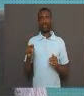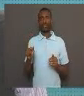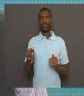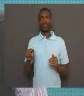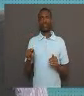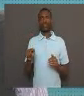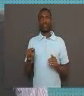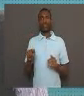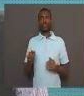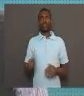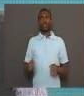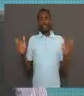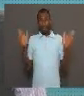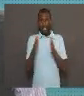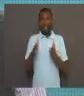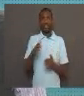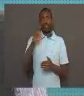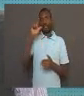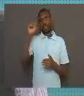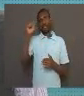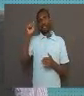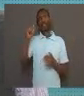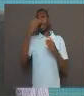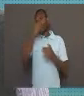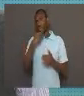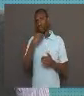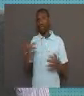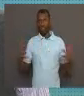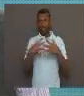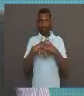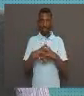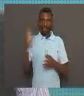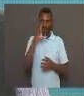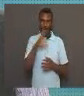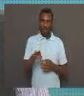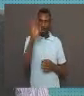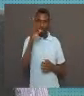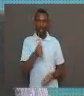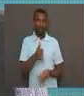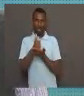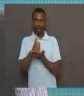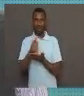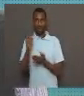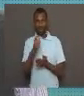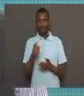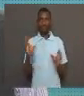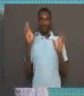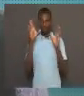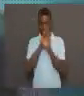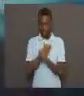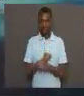heat of fusion and the specific latent heat of vaporization.